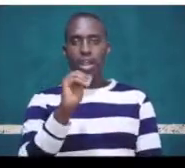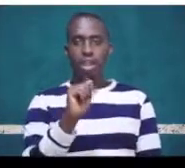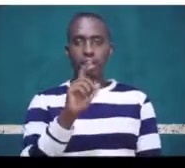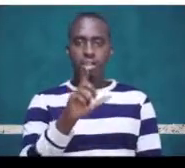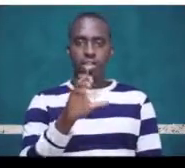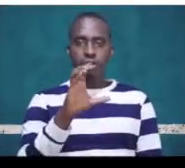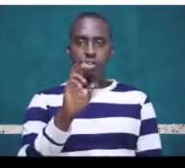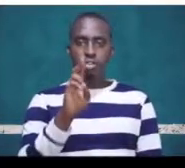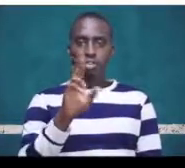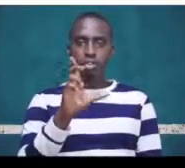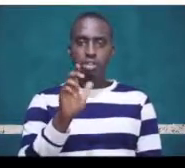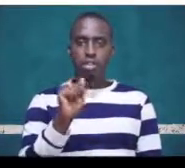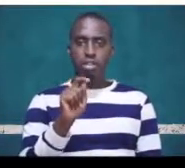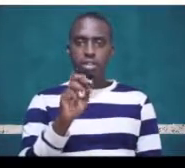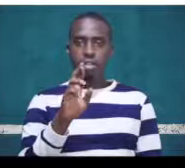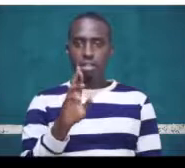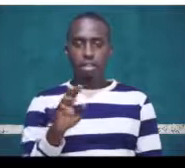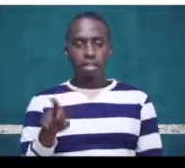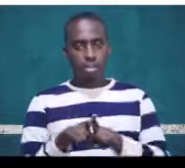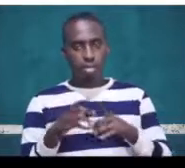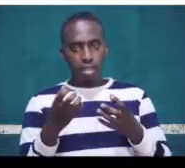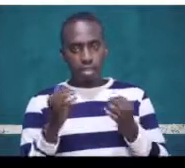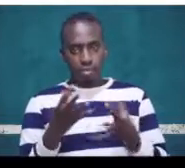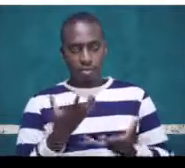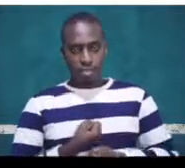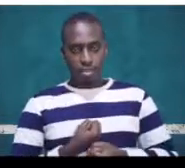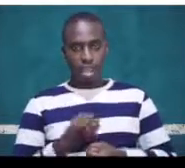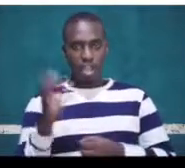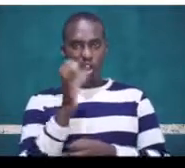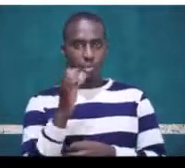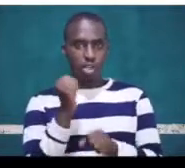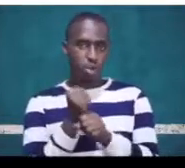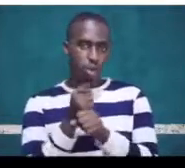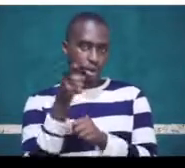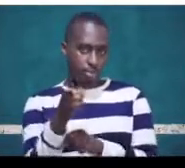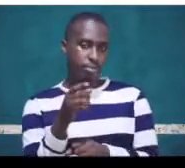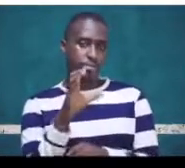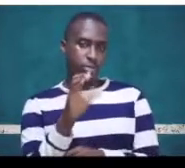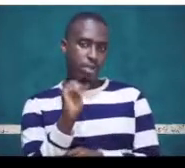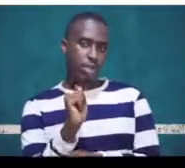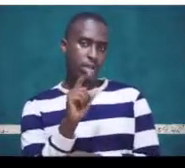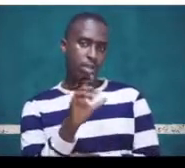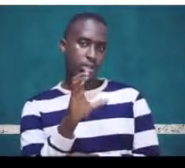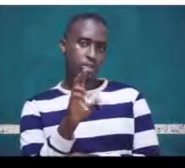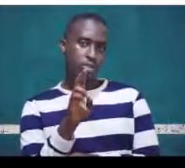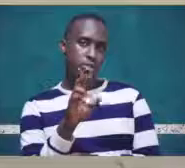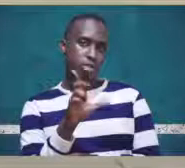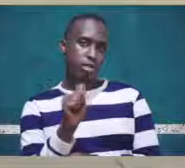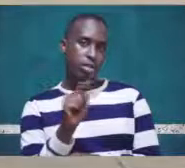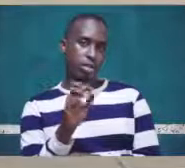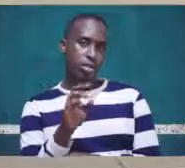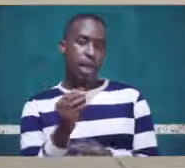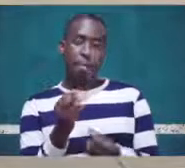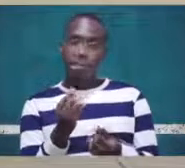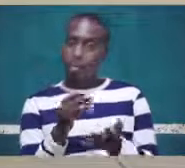or maybe if I have a company that produces the calculators, there is the money that I have spent